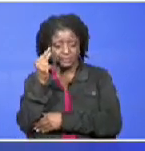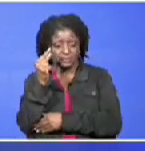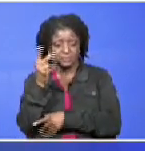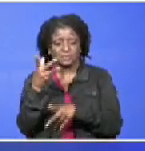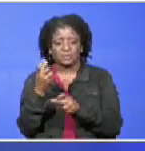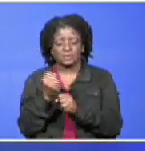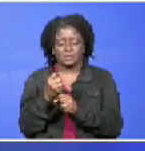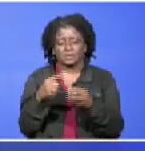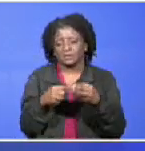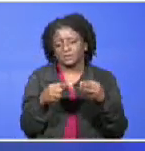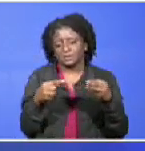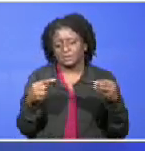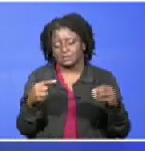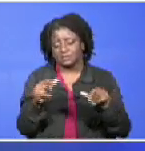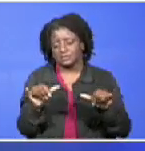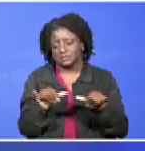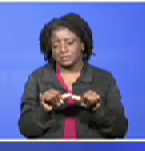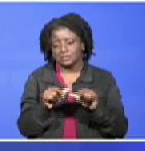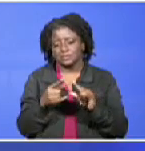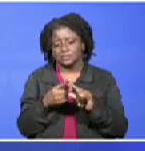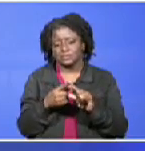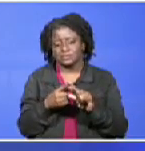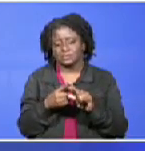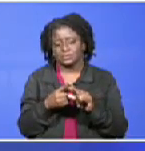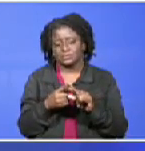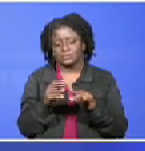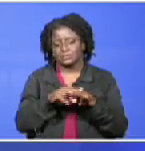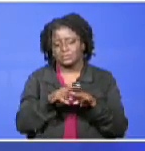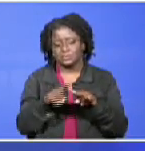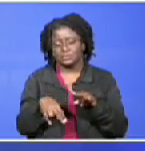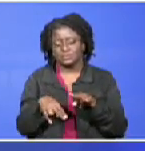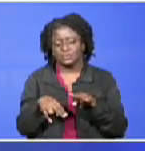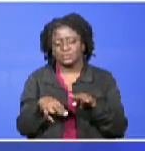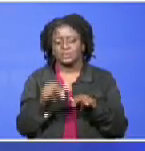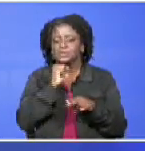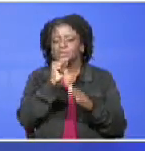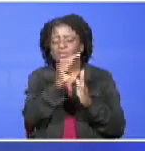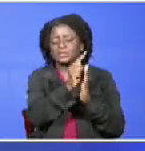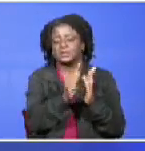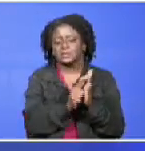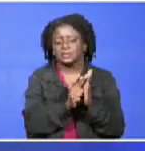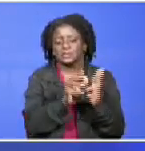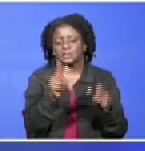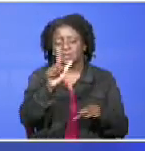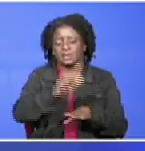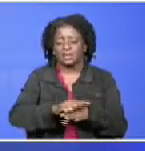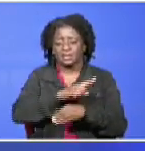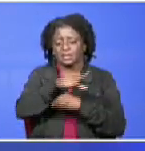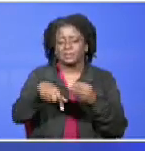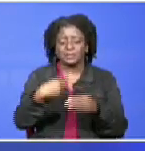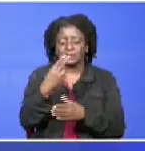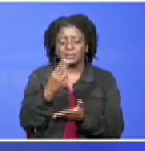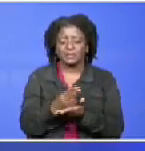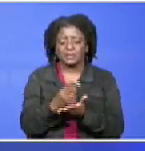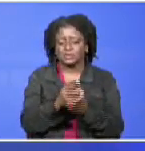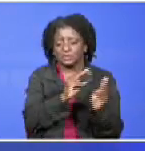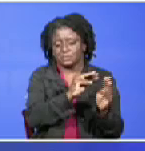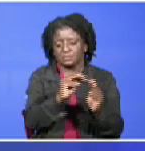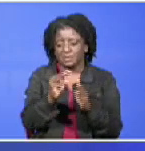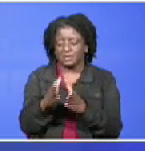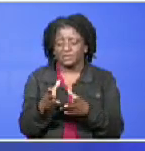taken countermeasures to curb illegal landing among Haitian migrants amidst politically driven violence in the troubled